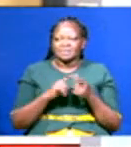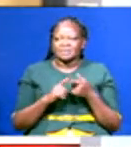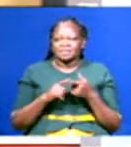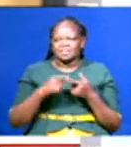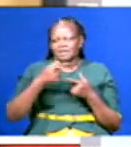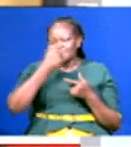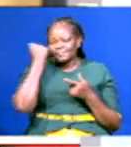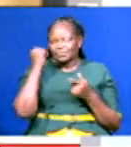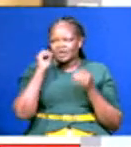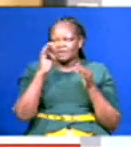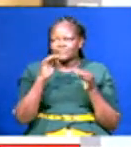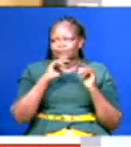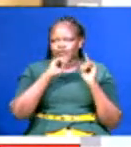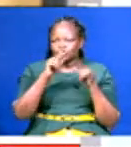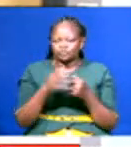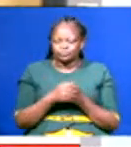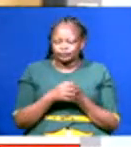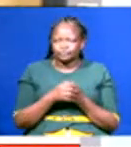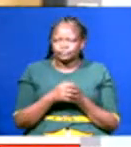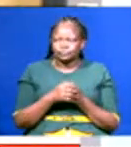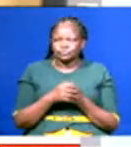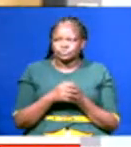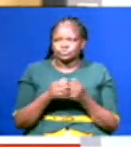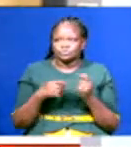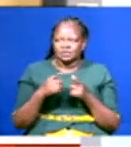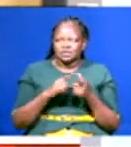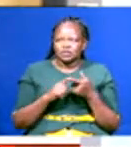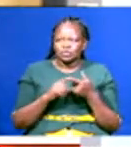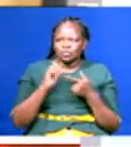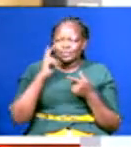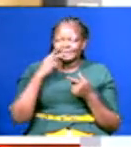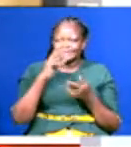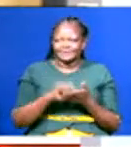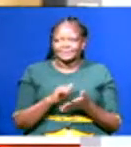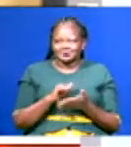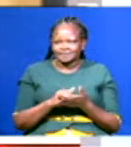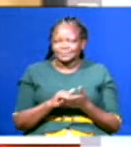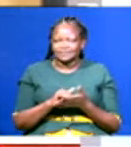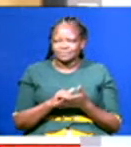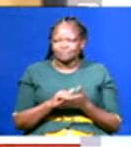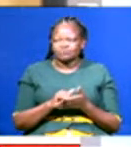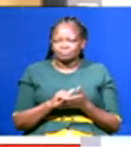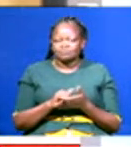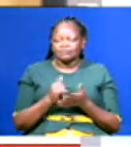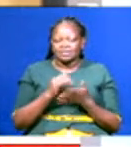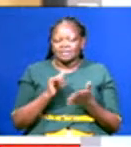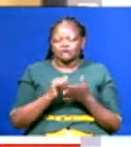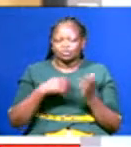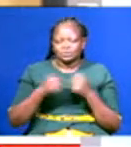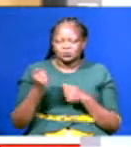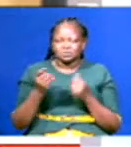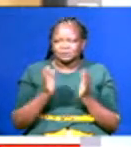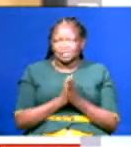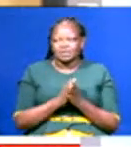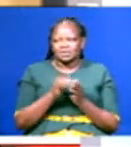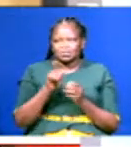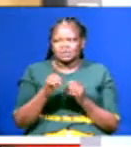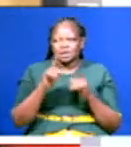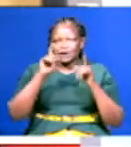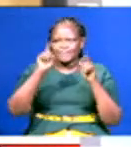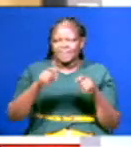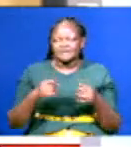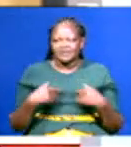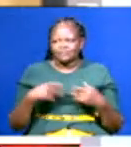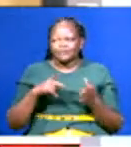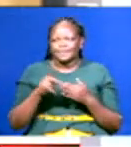if you've got to sell, we have got to see that you've got the stocks that you are selling. And the stock you must have either